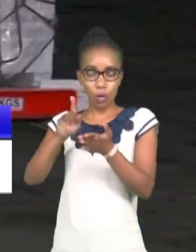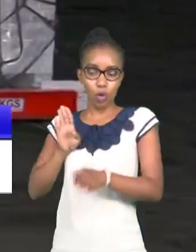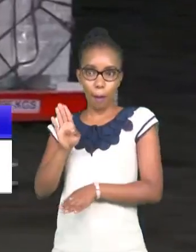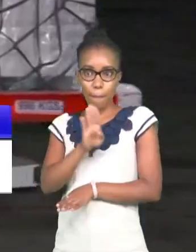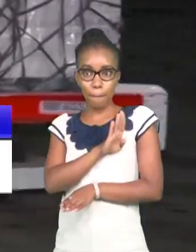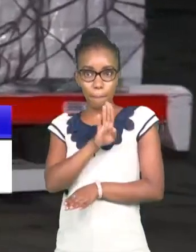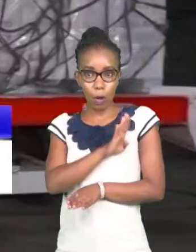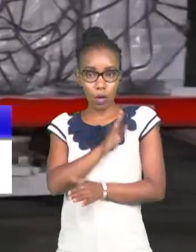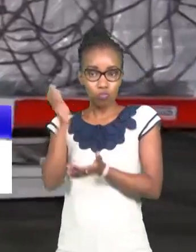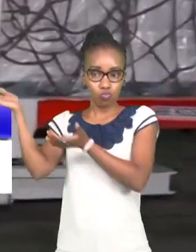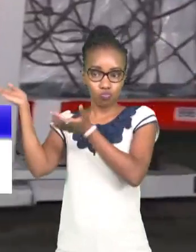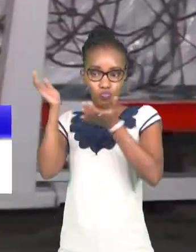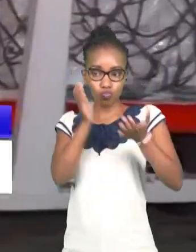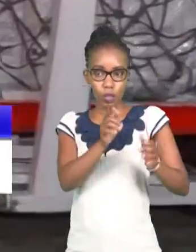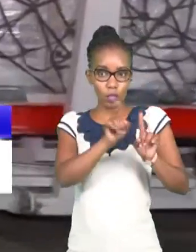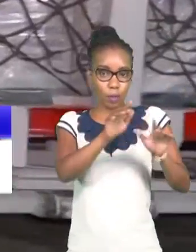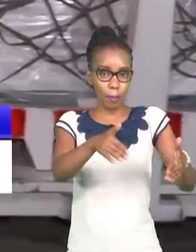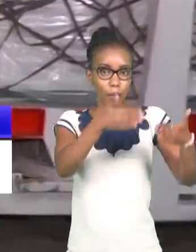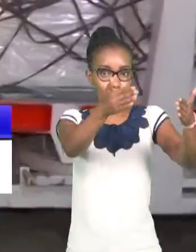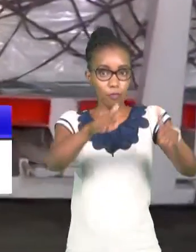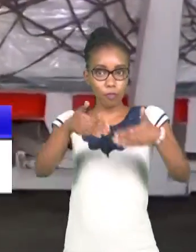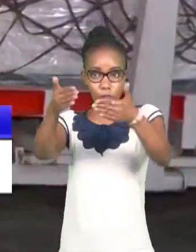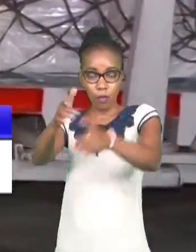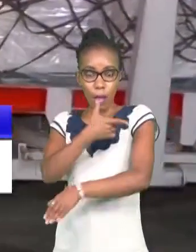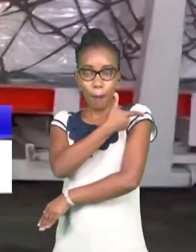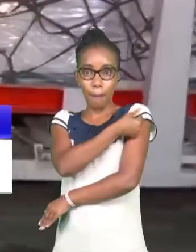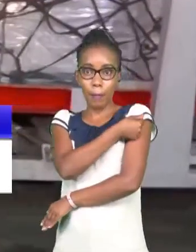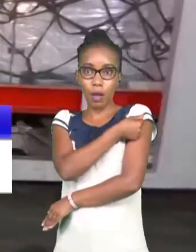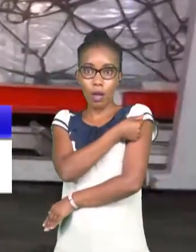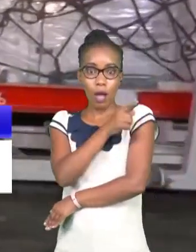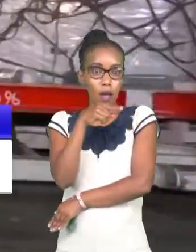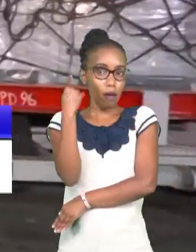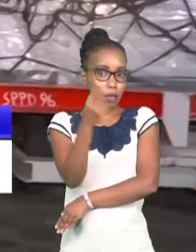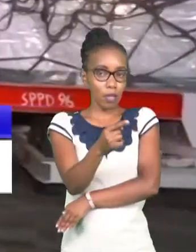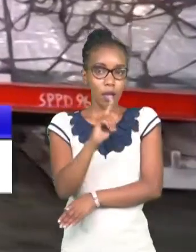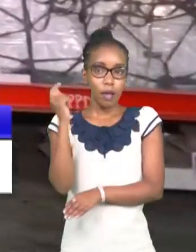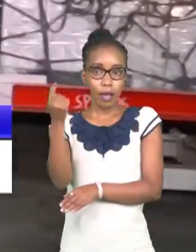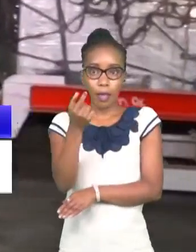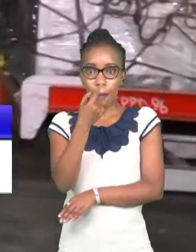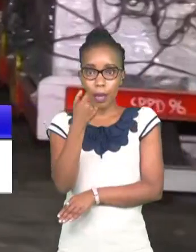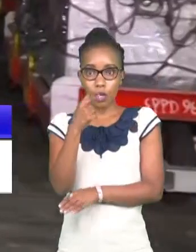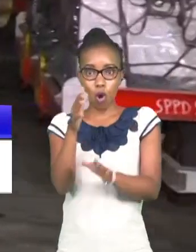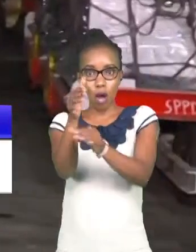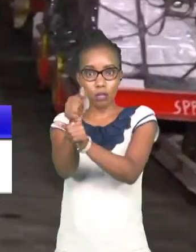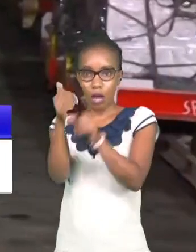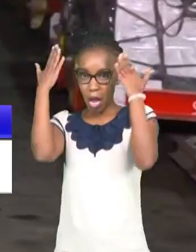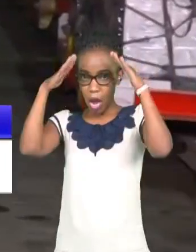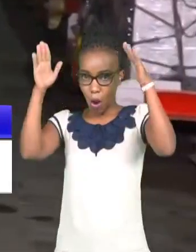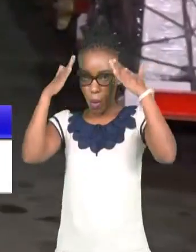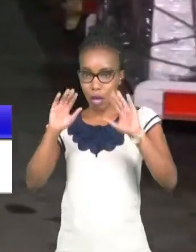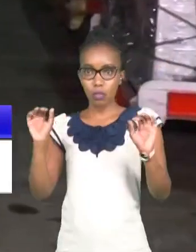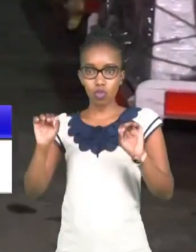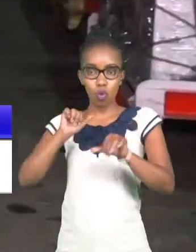and distribution of the Sputnik V vaccine. However, Kenya Medical Association says they are not aware of the